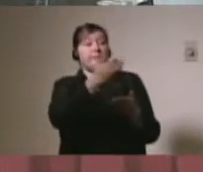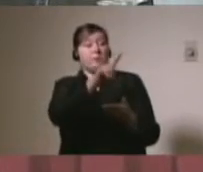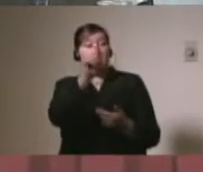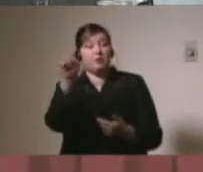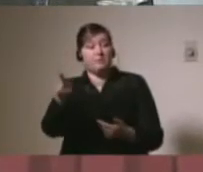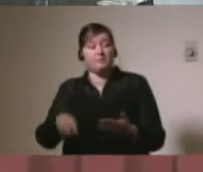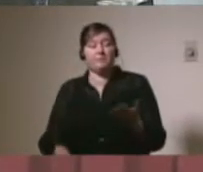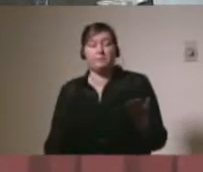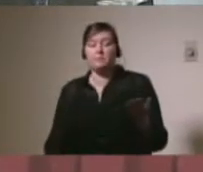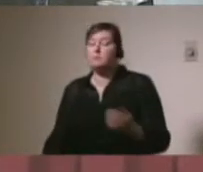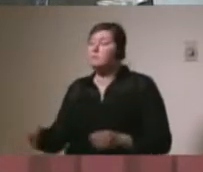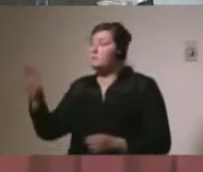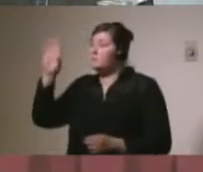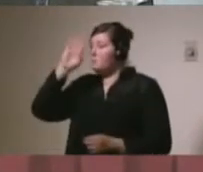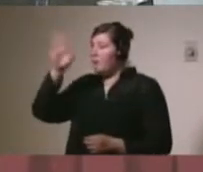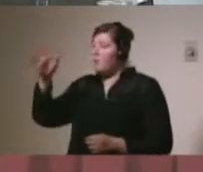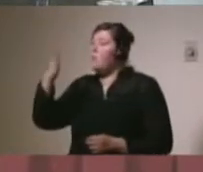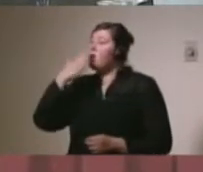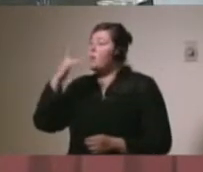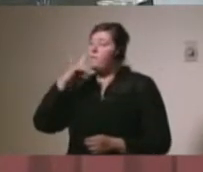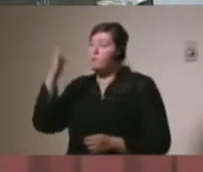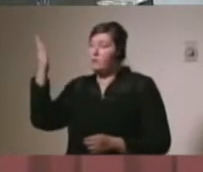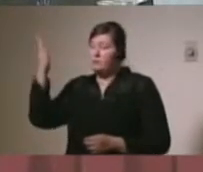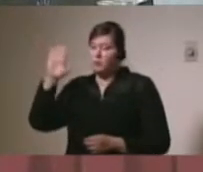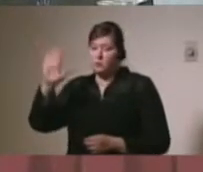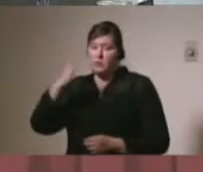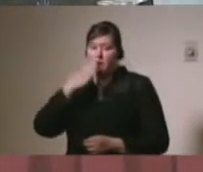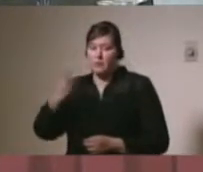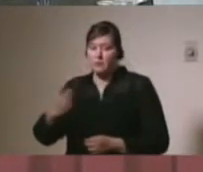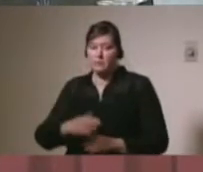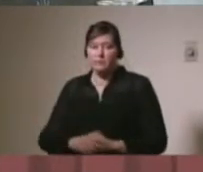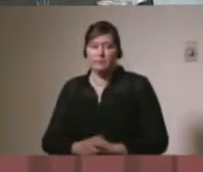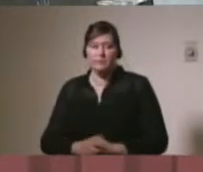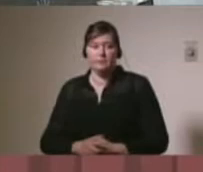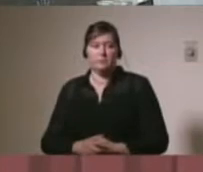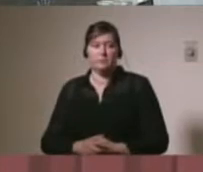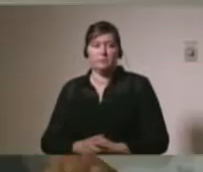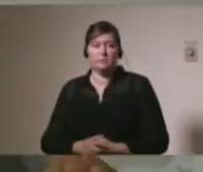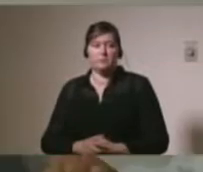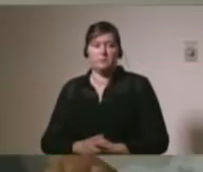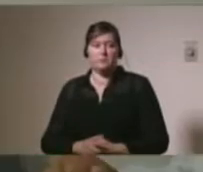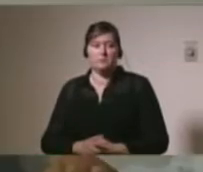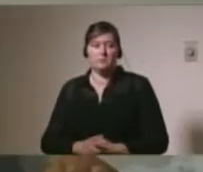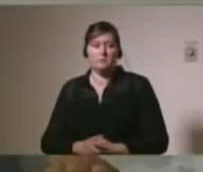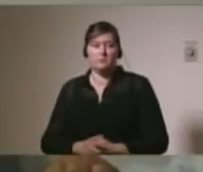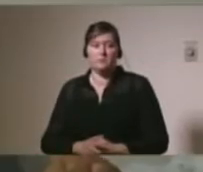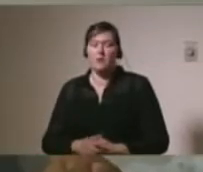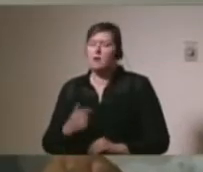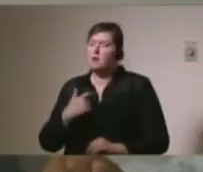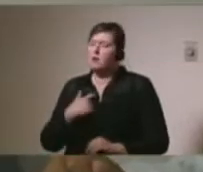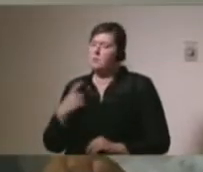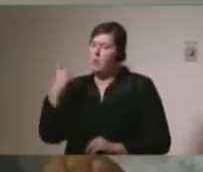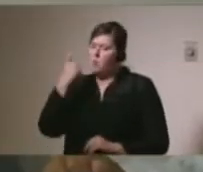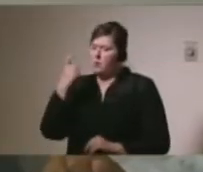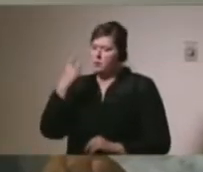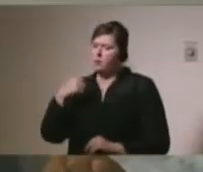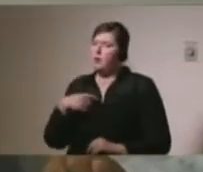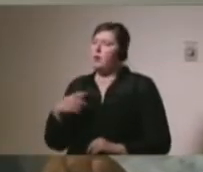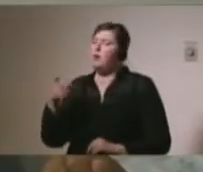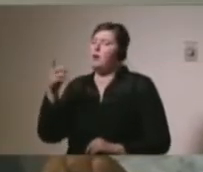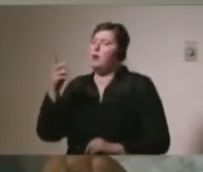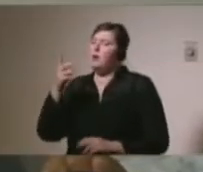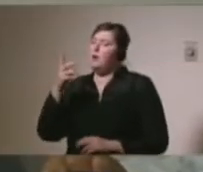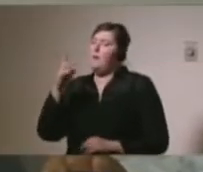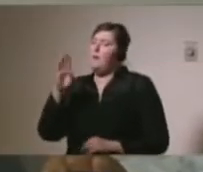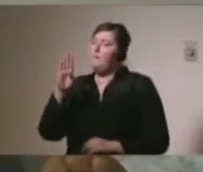Hi, thanks for your presentations. I was wondering if both actually, Kiwi Bank and the Banco